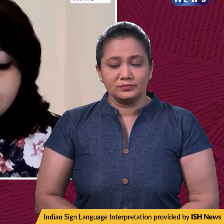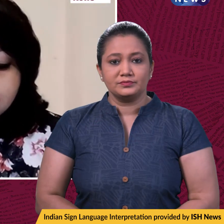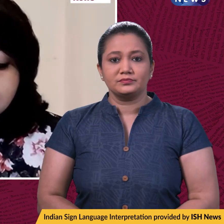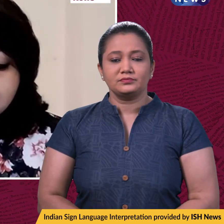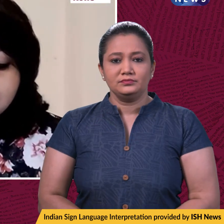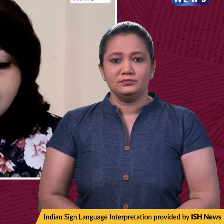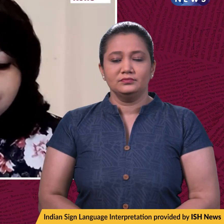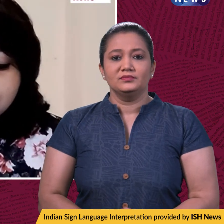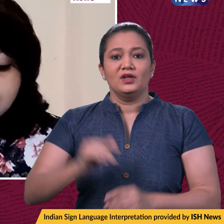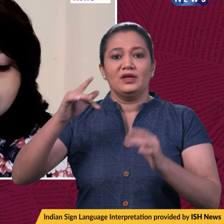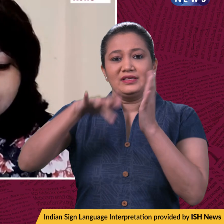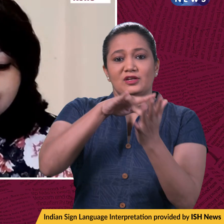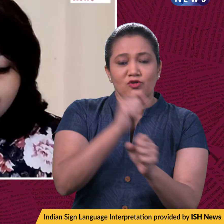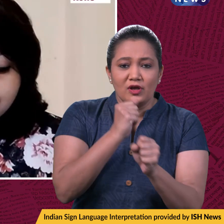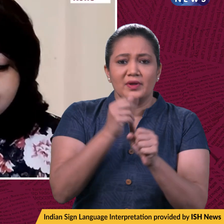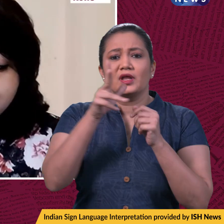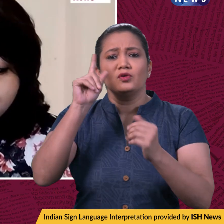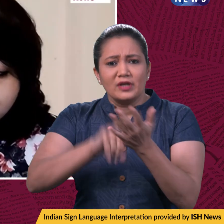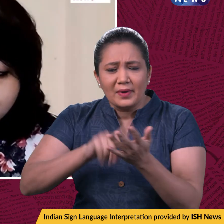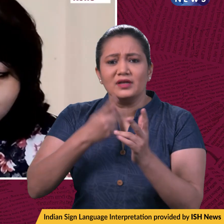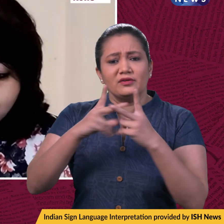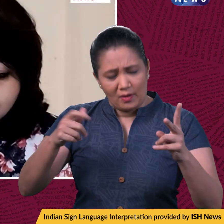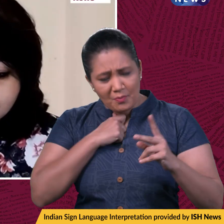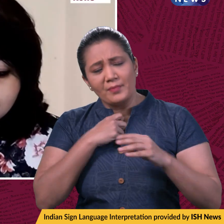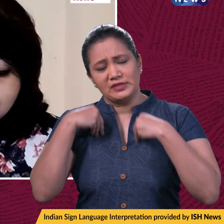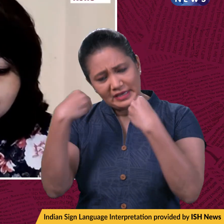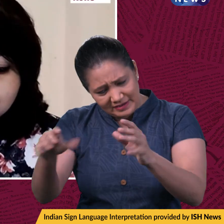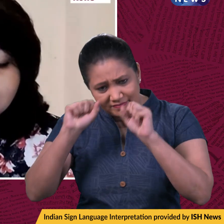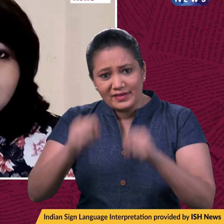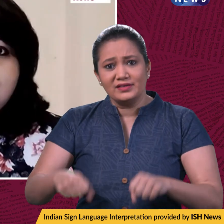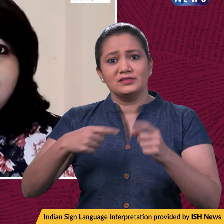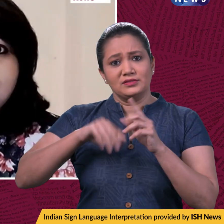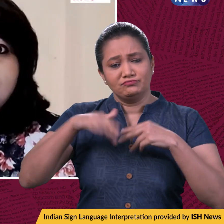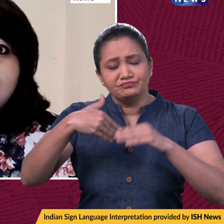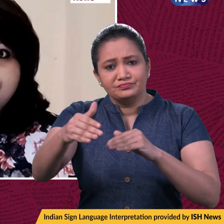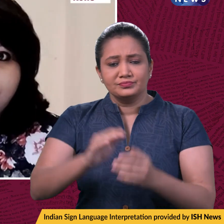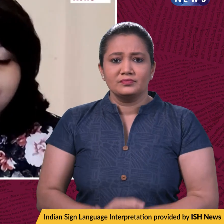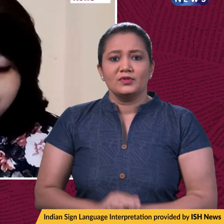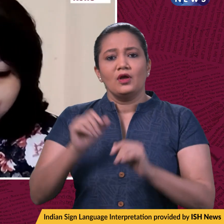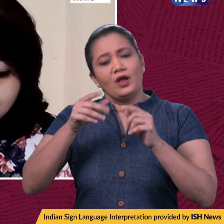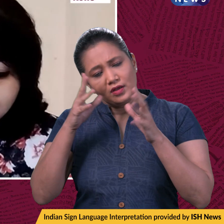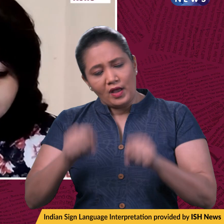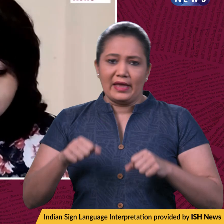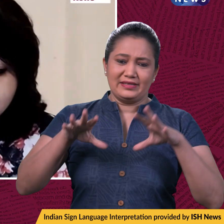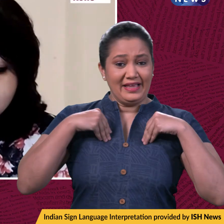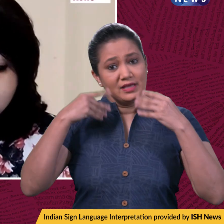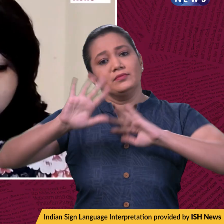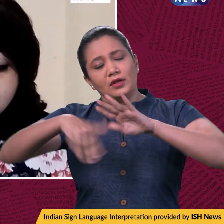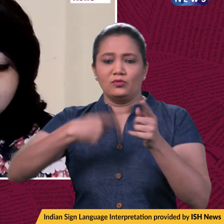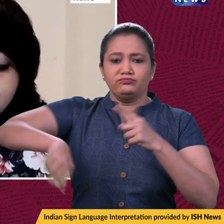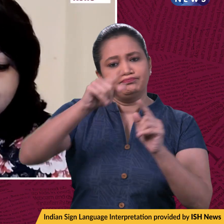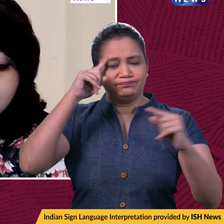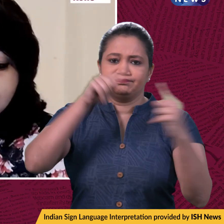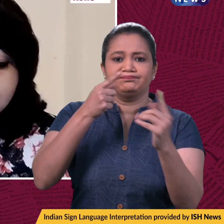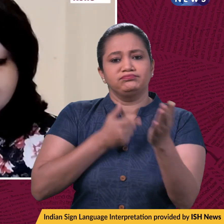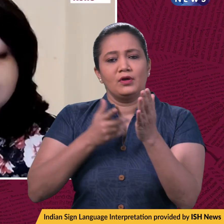year. This comes after the centre assured to fulfill their promises demanded by the farm unions. Now, Samyukta